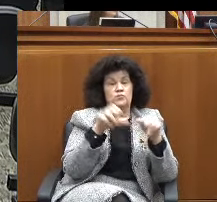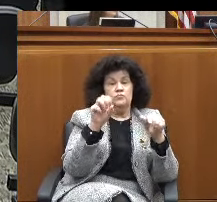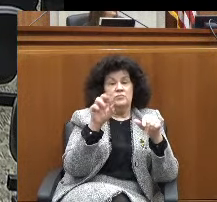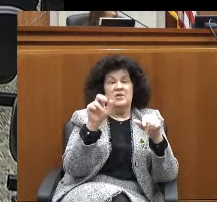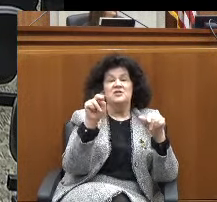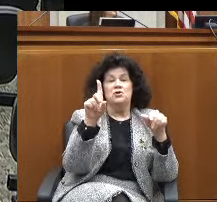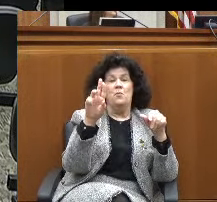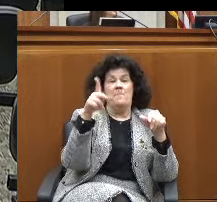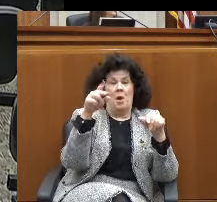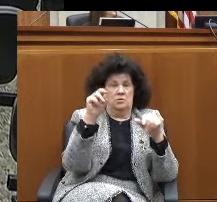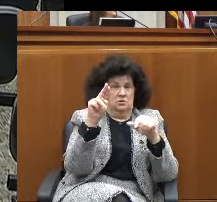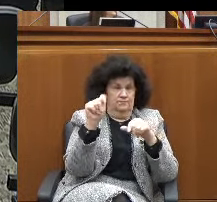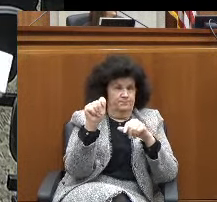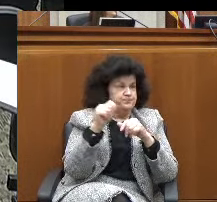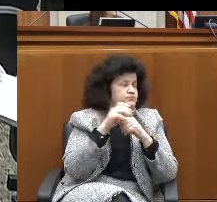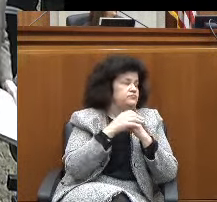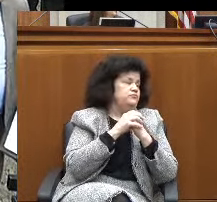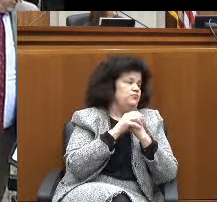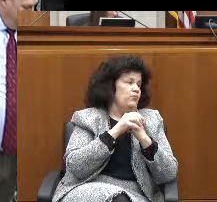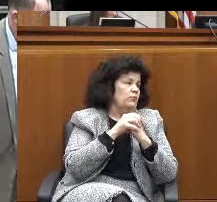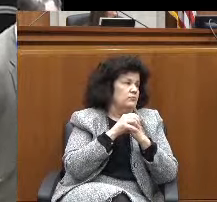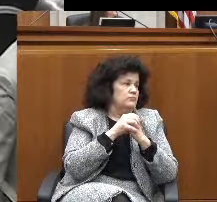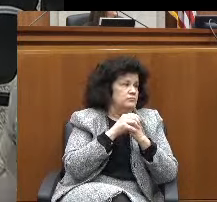Susan DuPont.